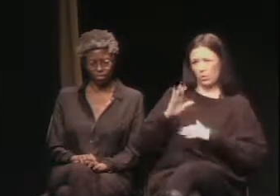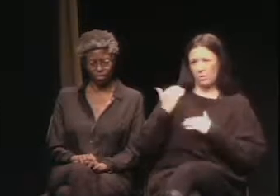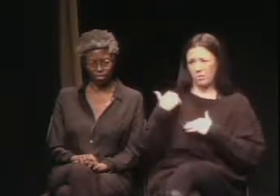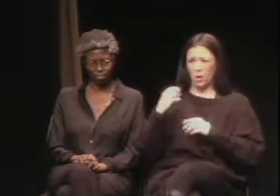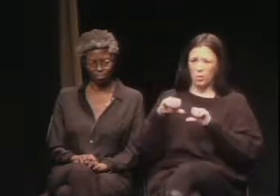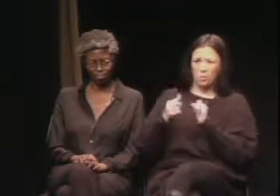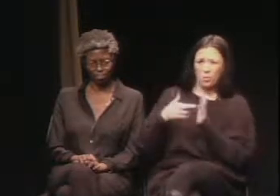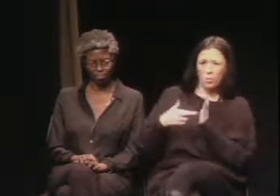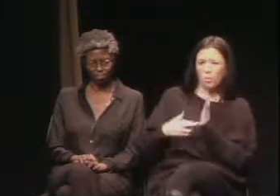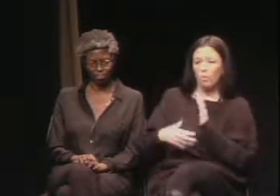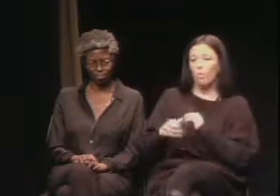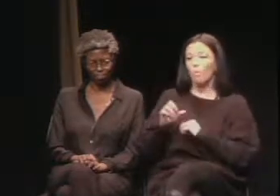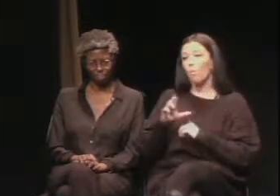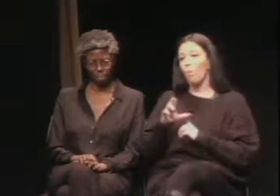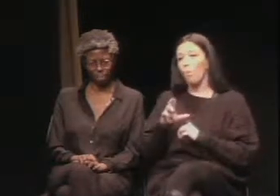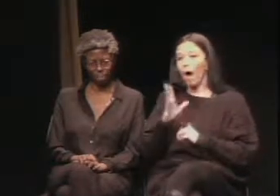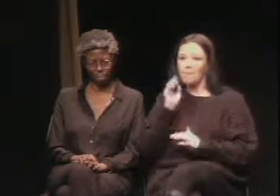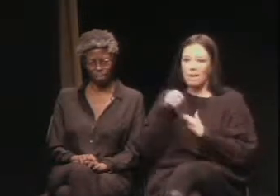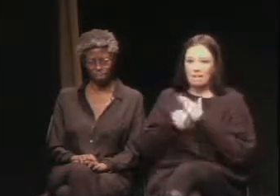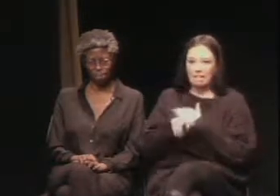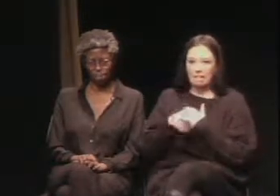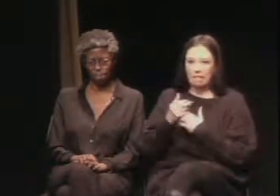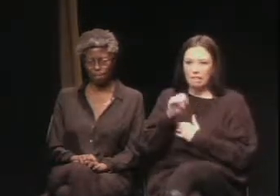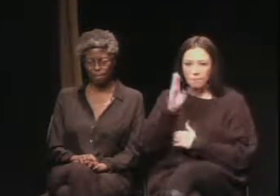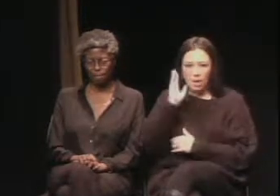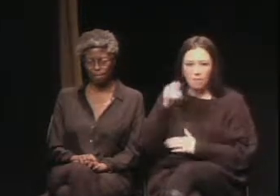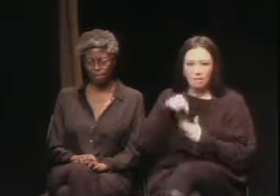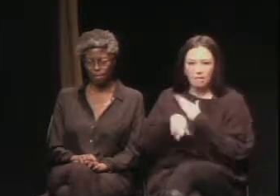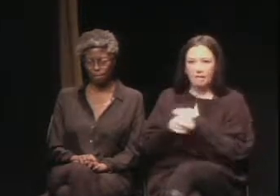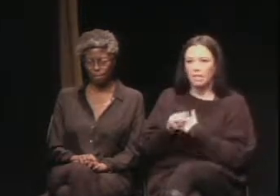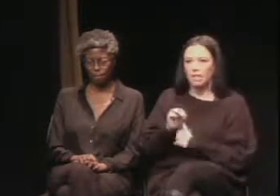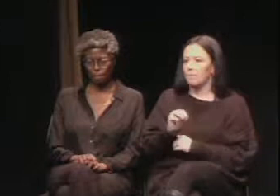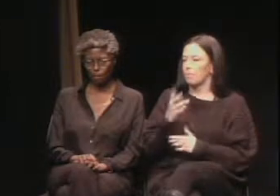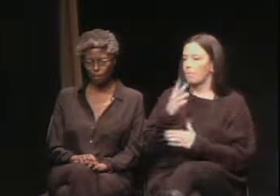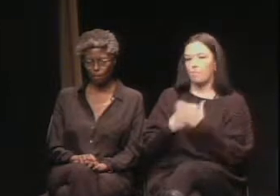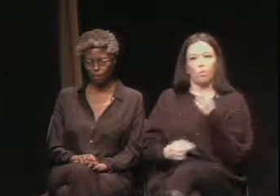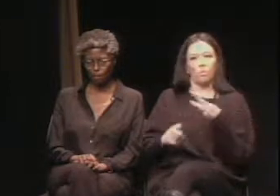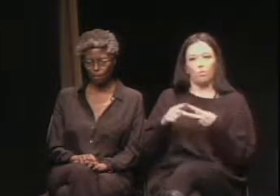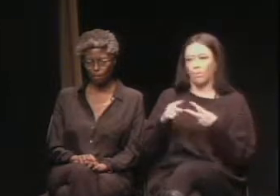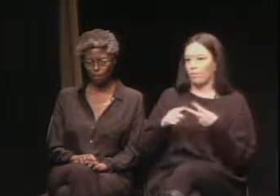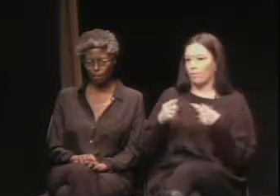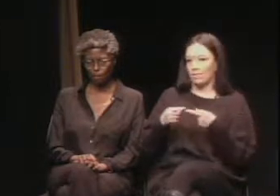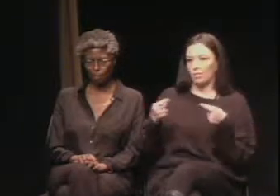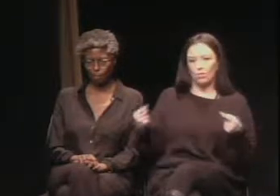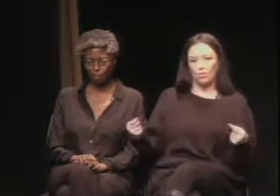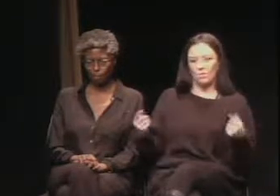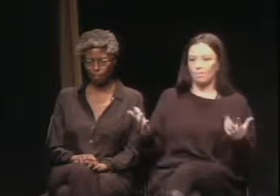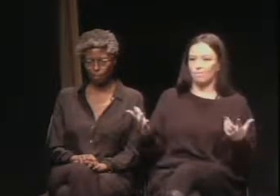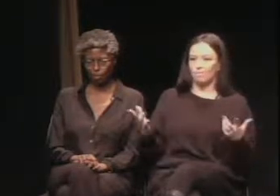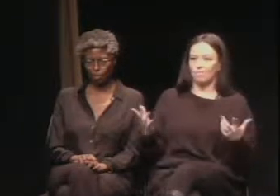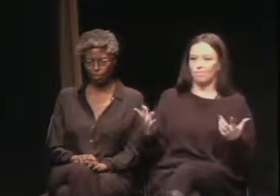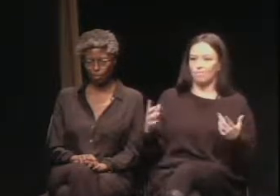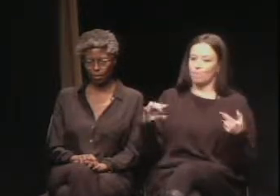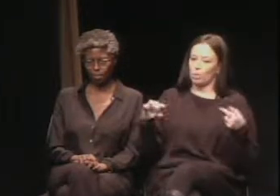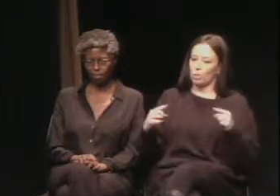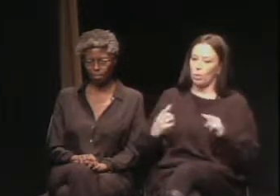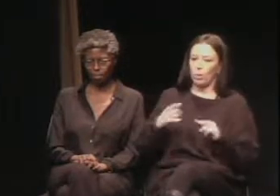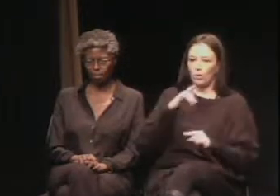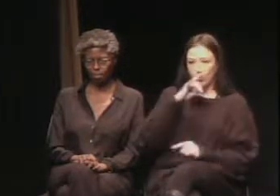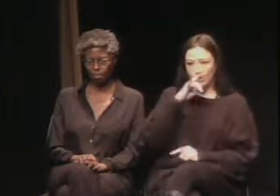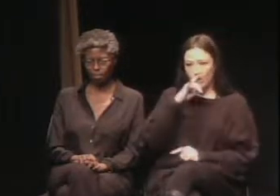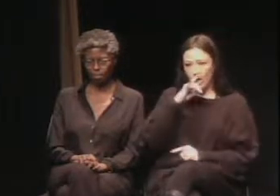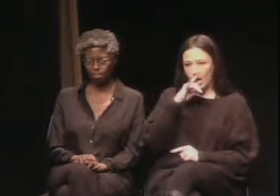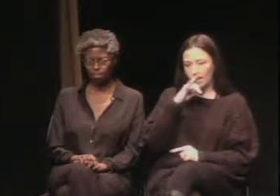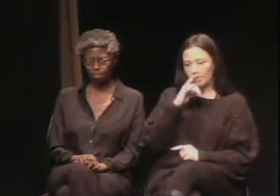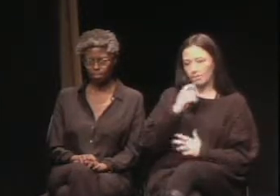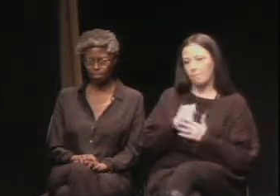broke a rule. Or the, I'm gonna kill him. Let me know. Right. Both of those extremes, right, end up being harmful to children.